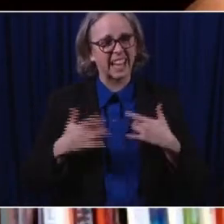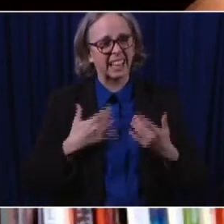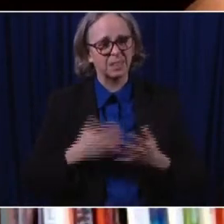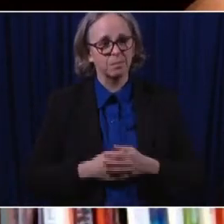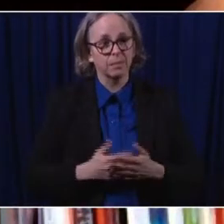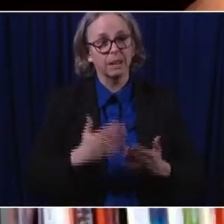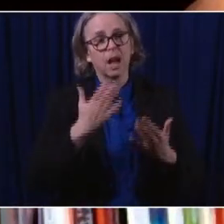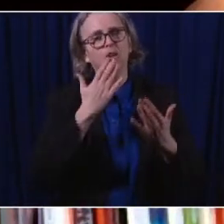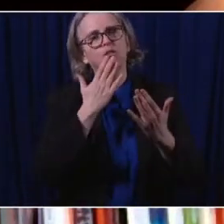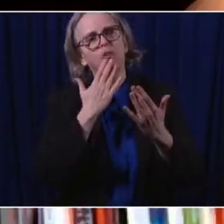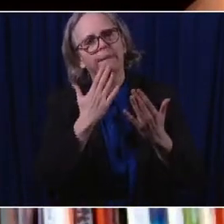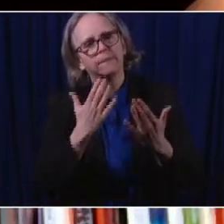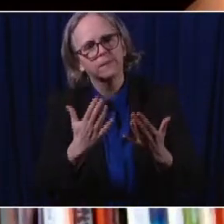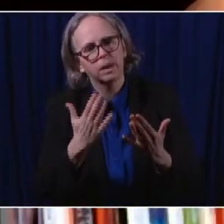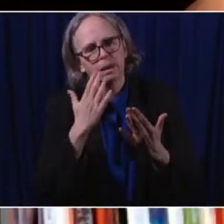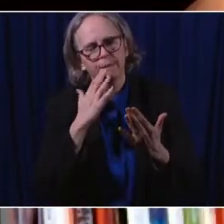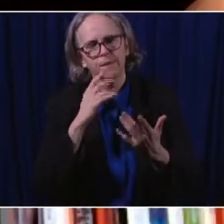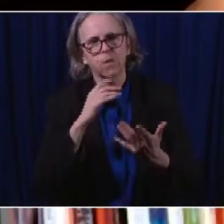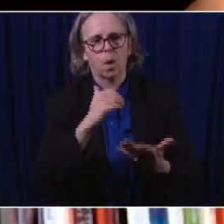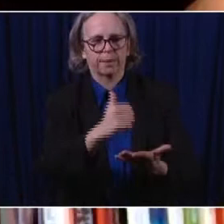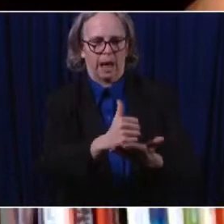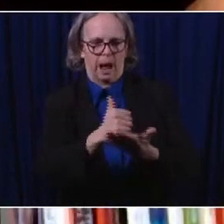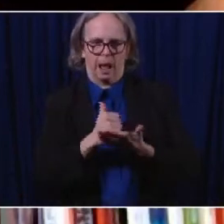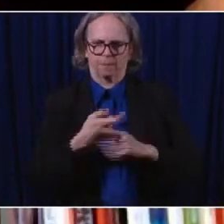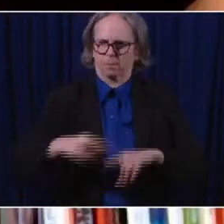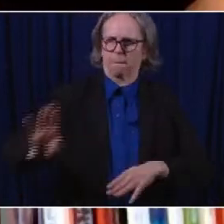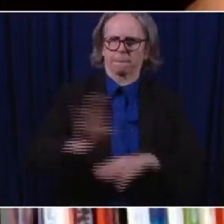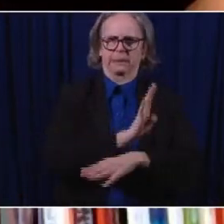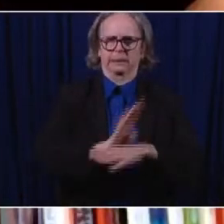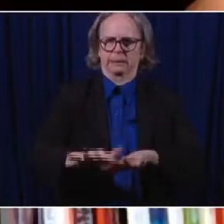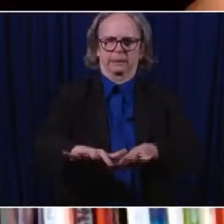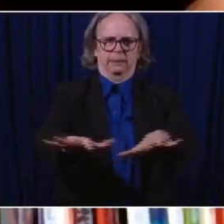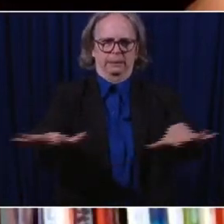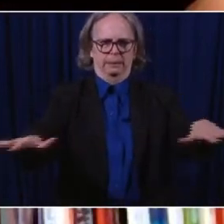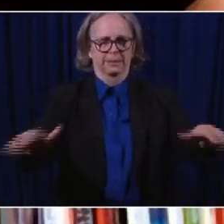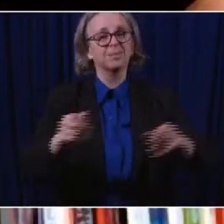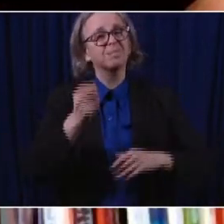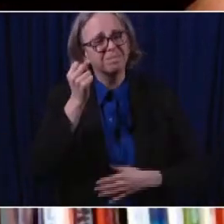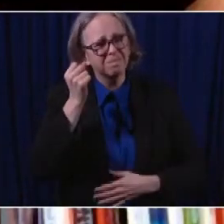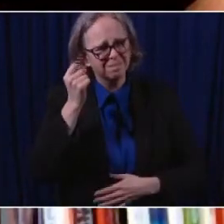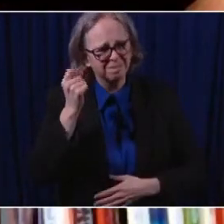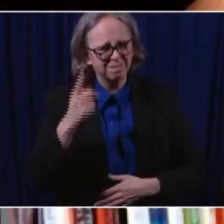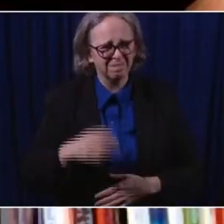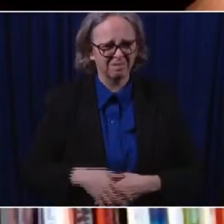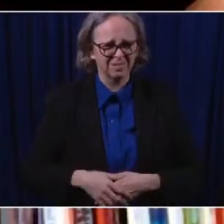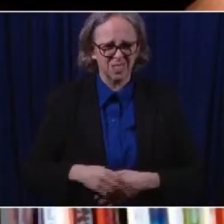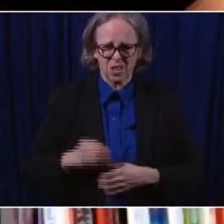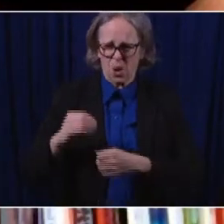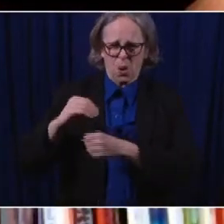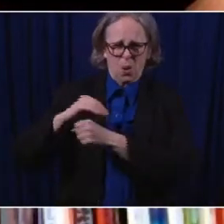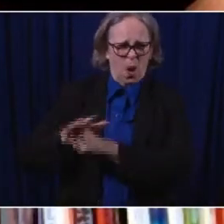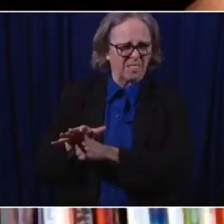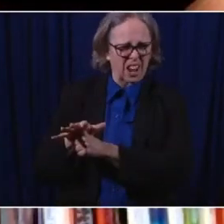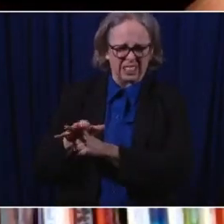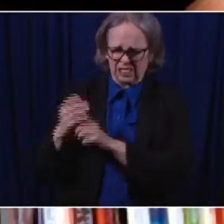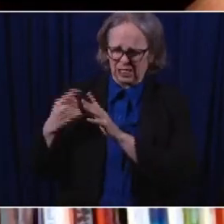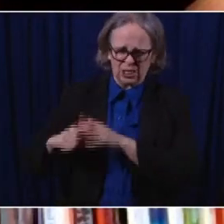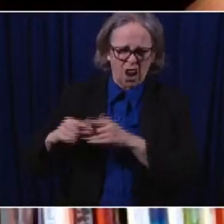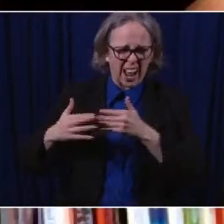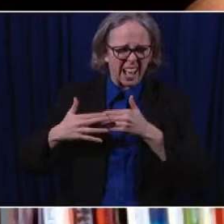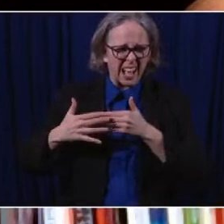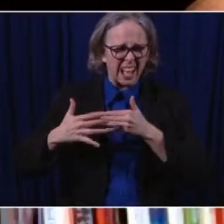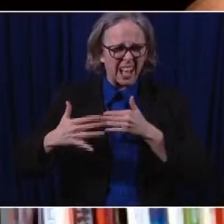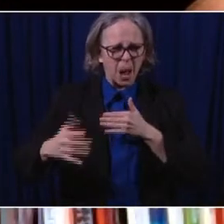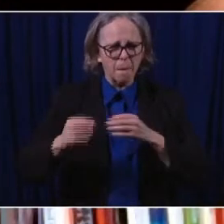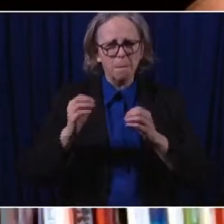this assistance from the private sector. Since the start of the pandemic, more than 3.6 million claims have been